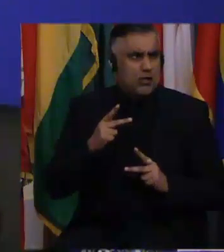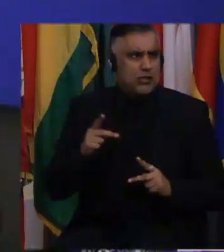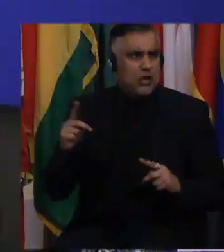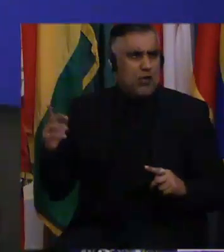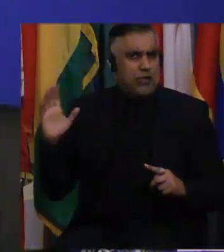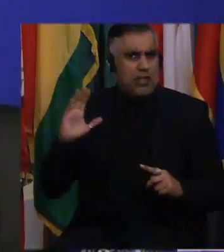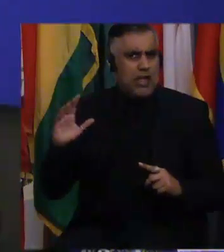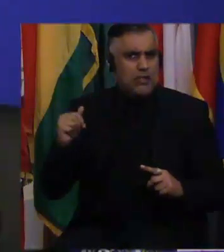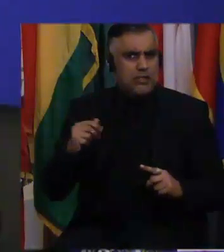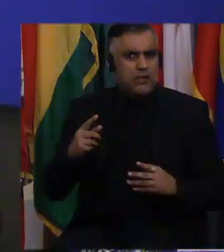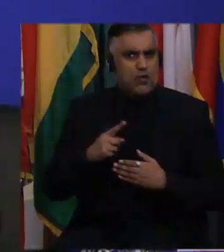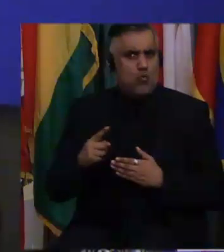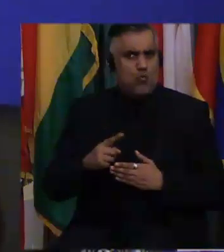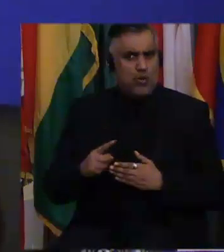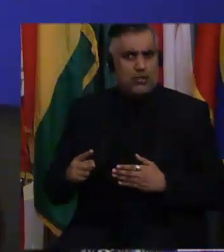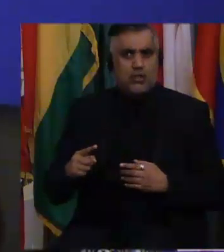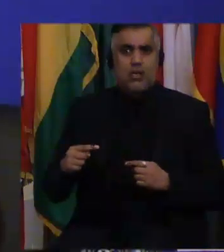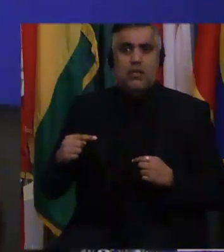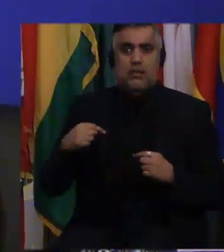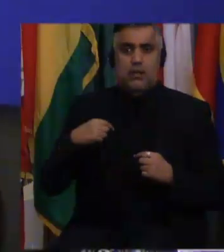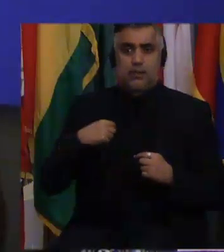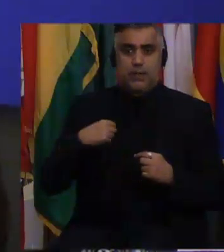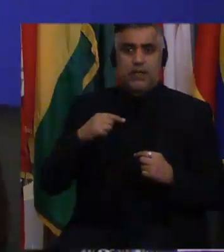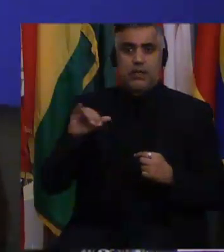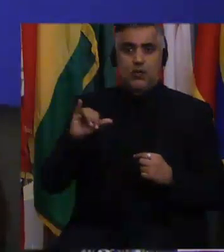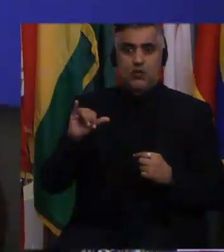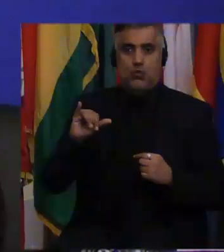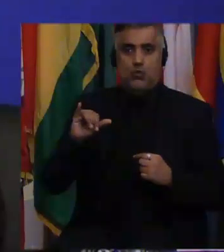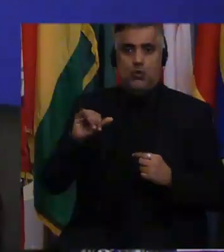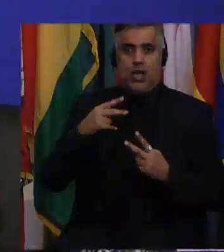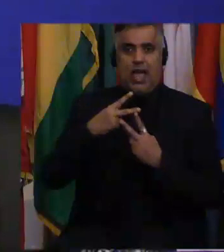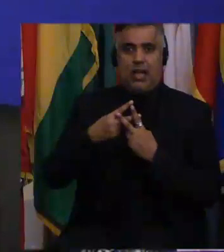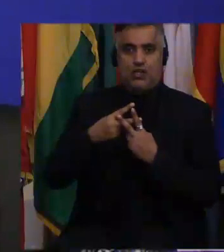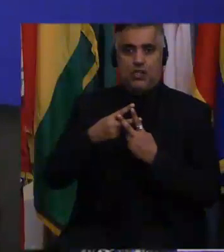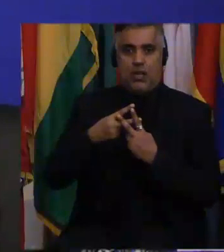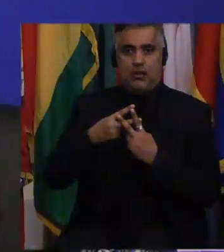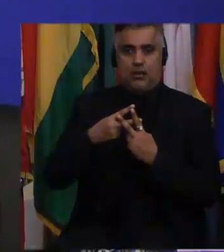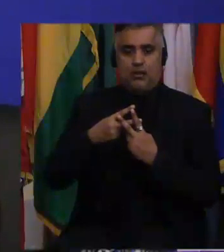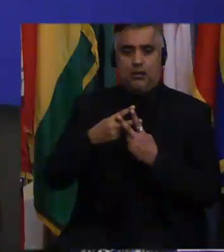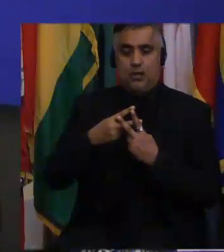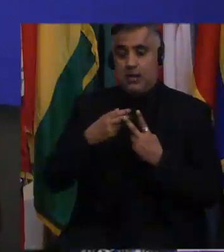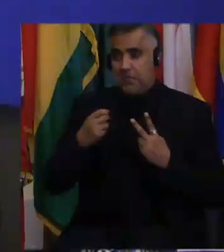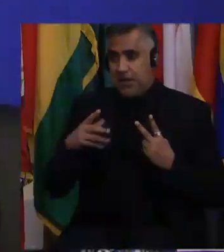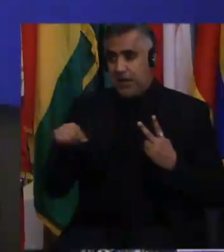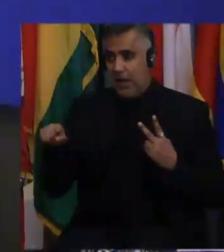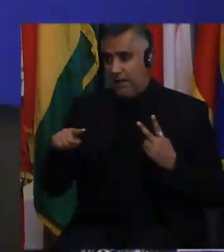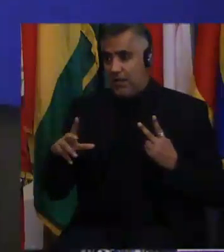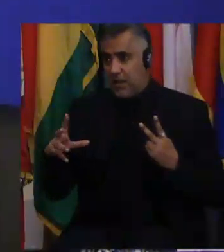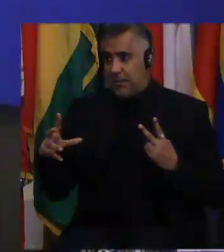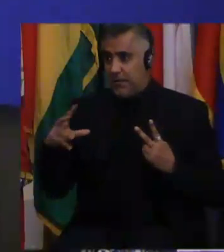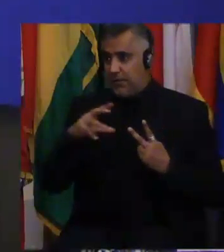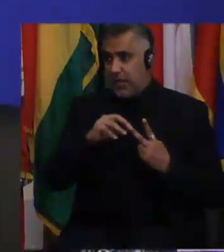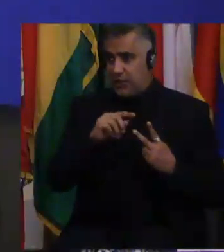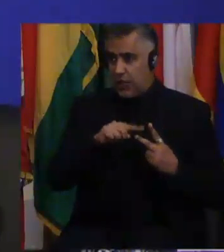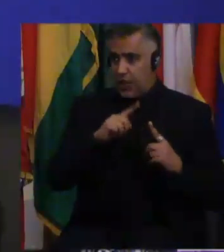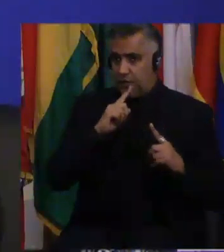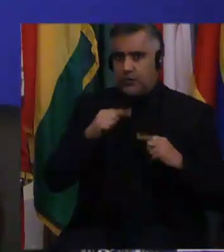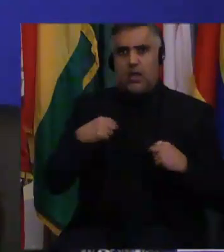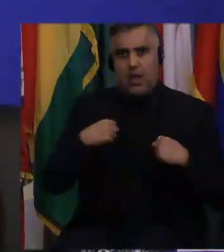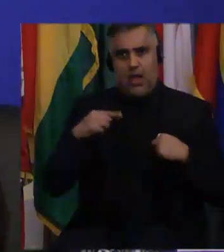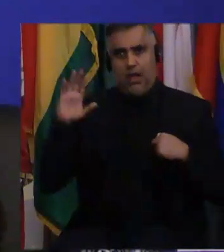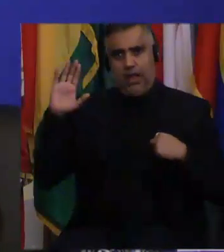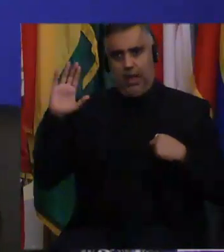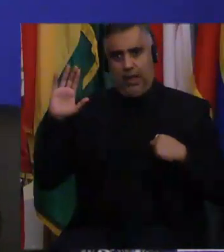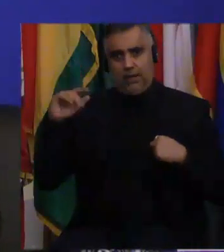the last several weeks the Me Too hashtag. And I think many of us in this room have even perhaps engaged in that conversation. I know I